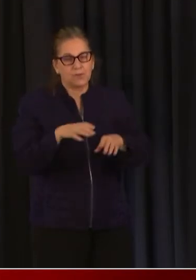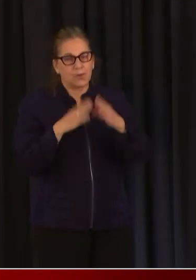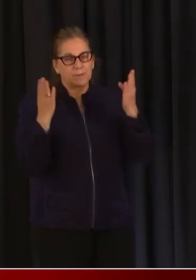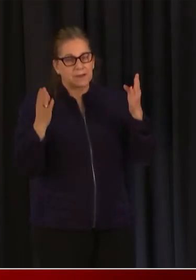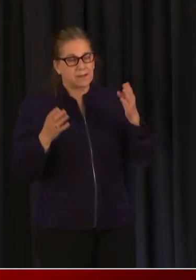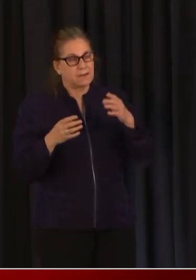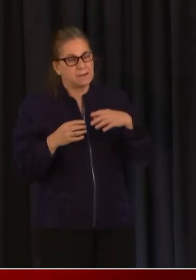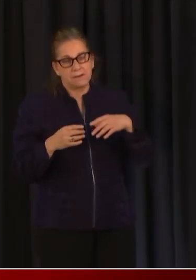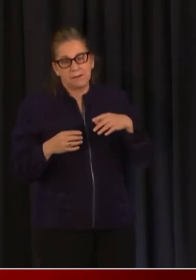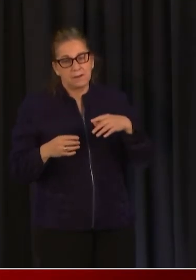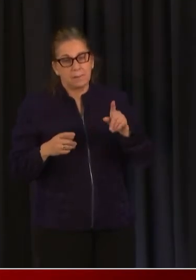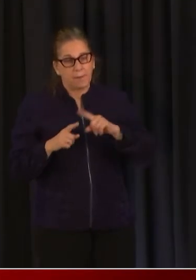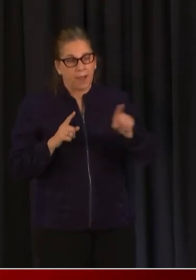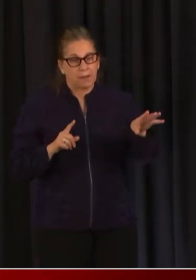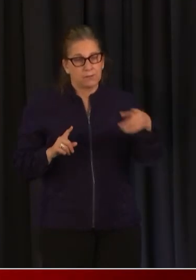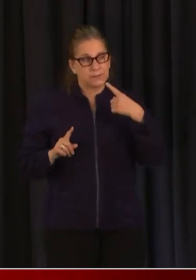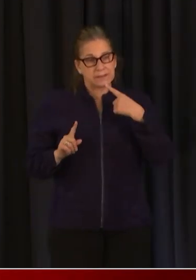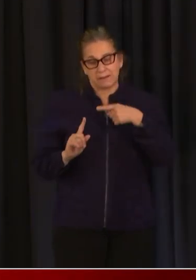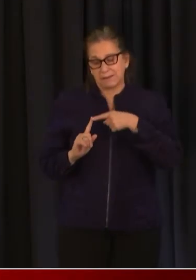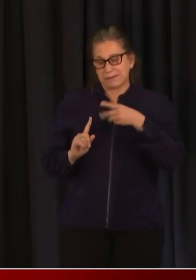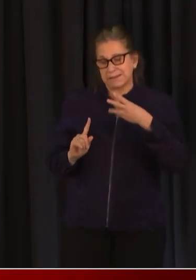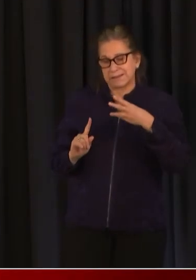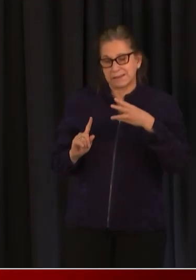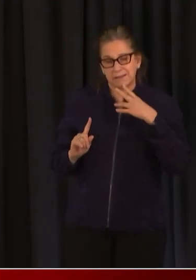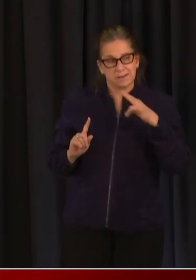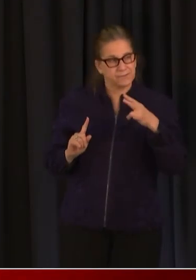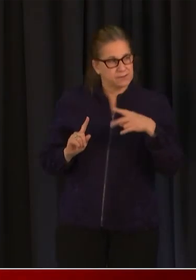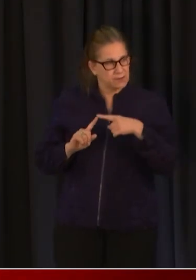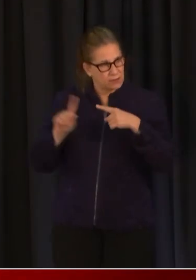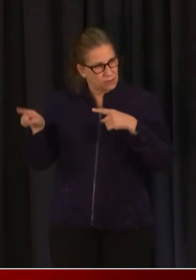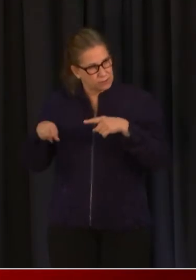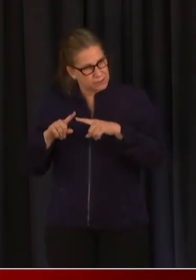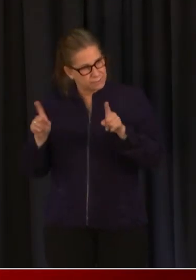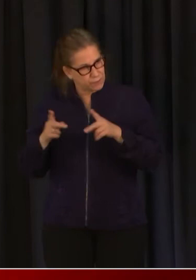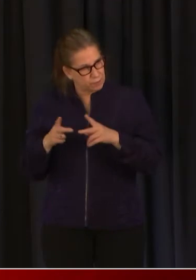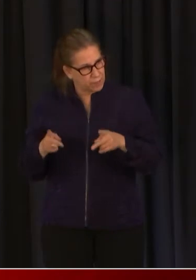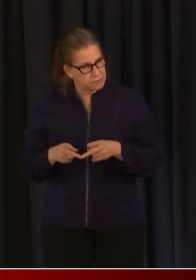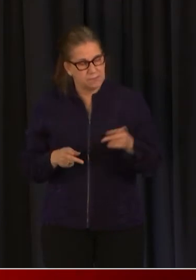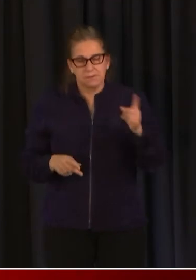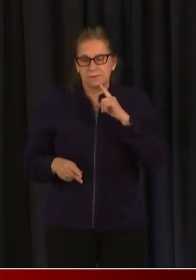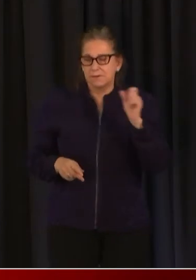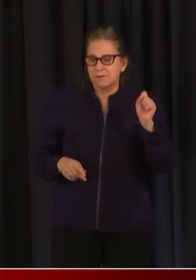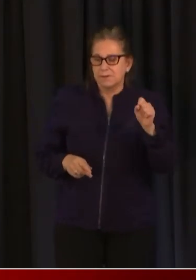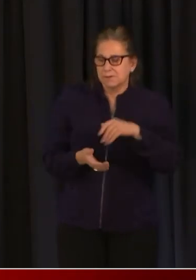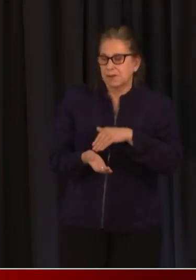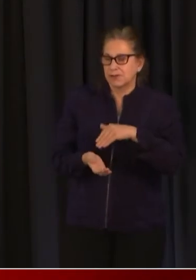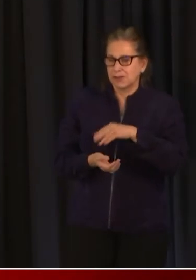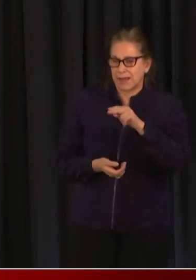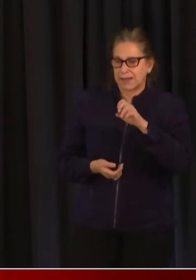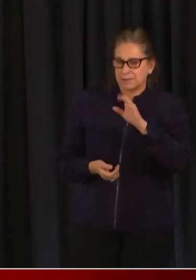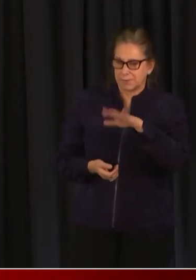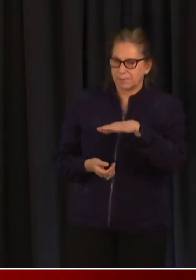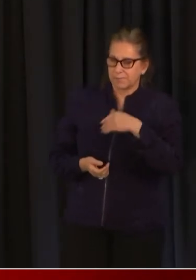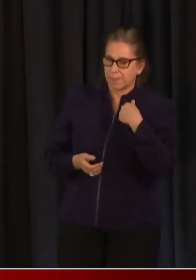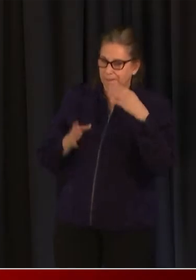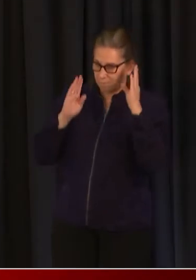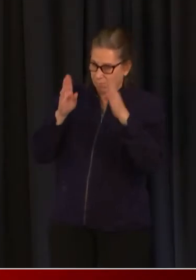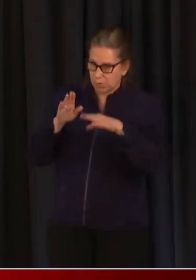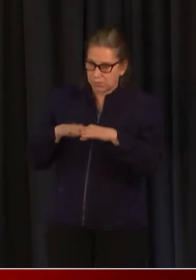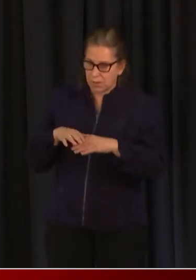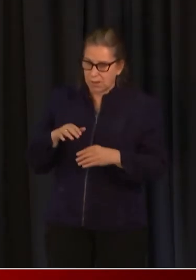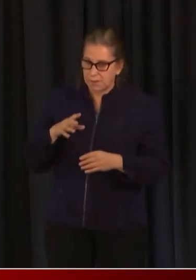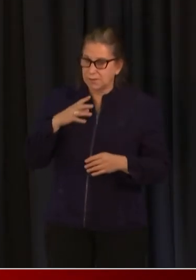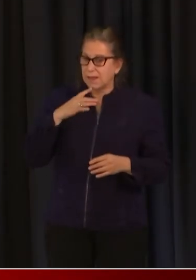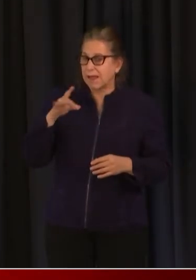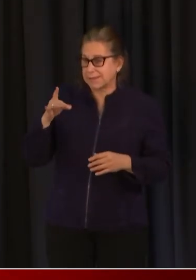and 17-year-olds, or what is the age limit for people wanting to walk up? We have focused the walk-up sites to 18